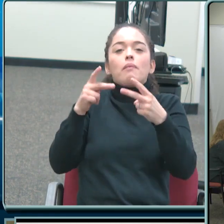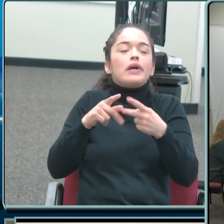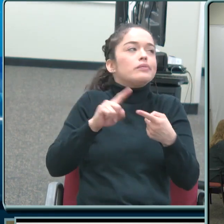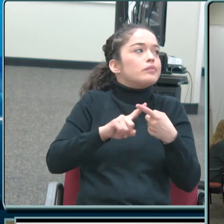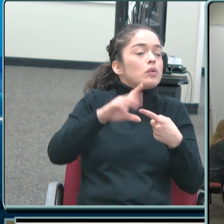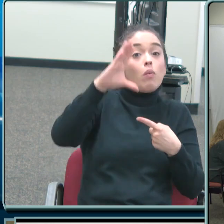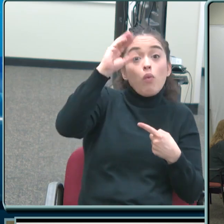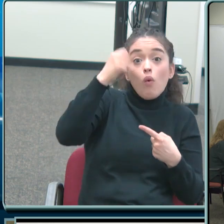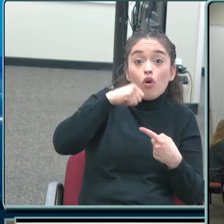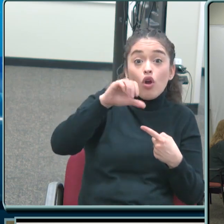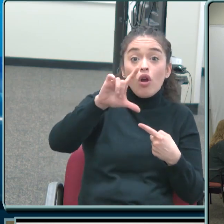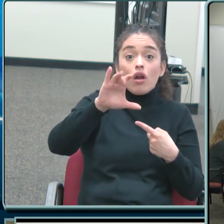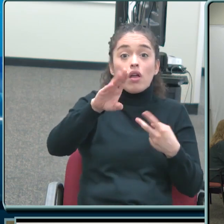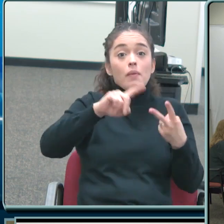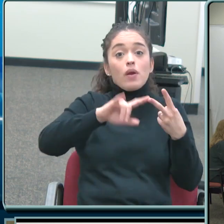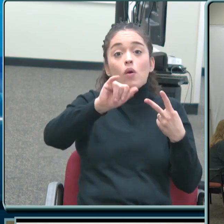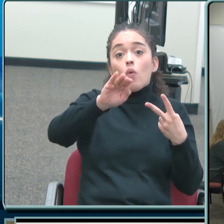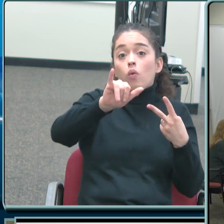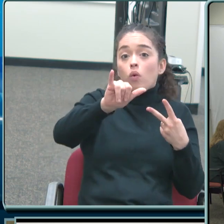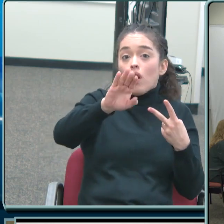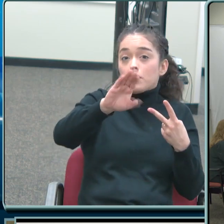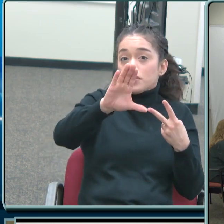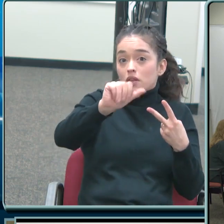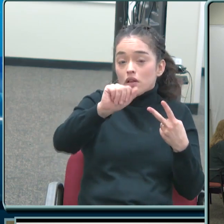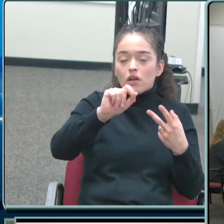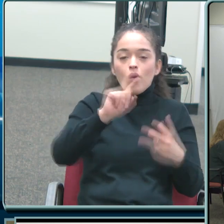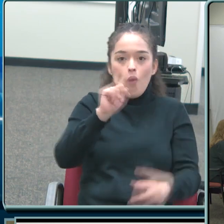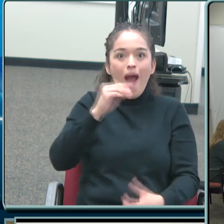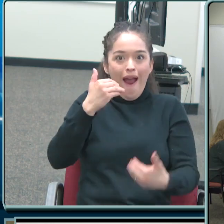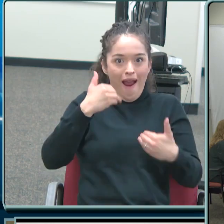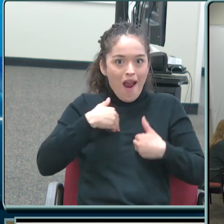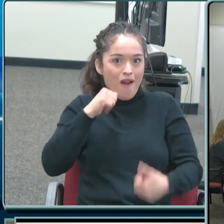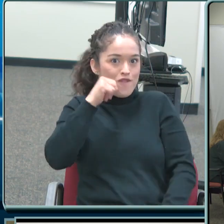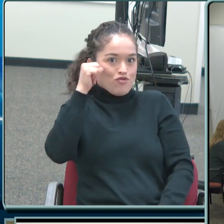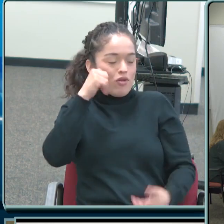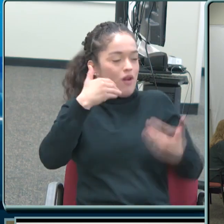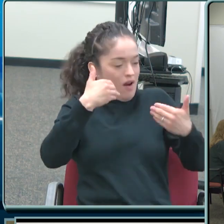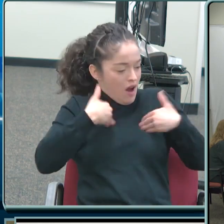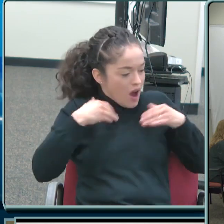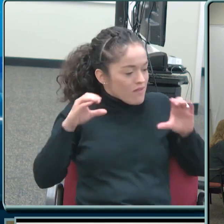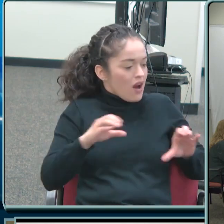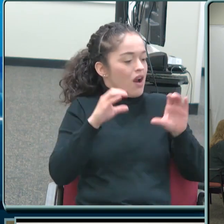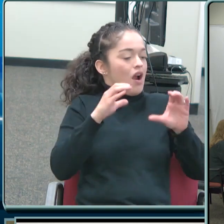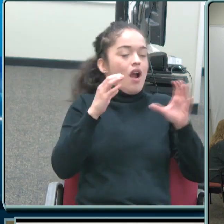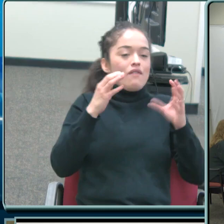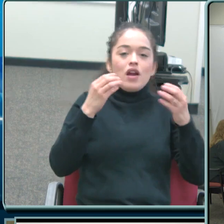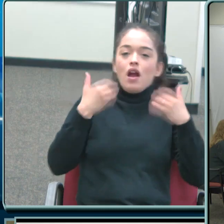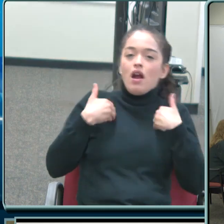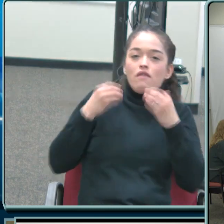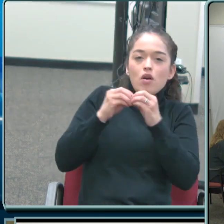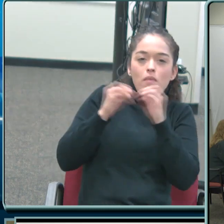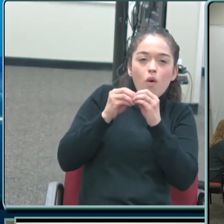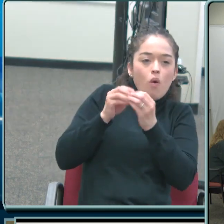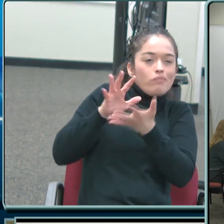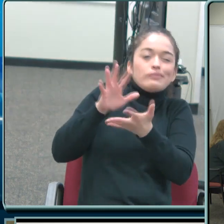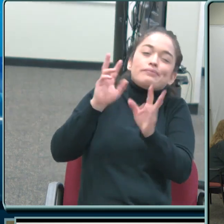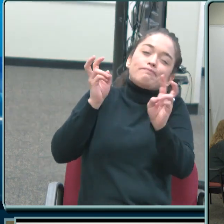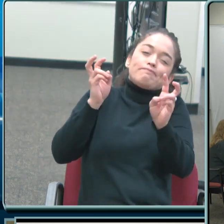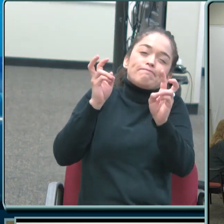Girls Clubs or the YMCA, where there are adults present, there's activities, they're more